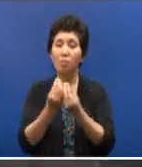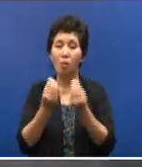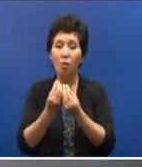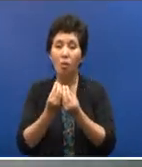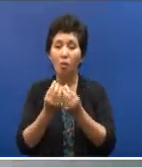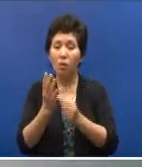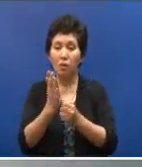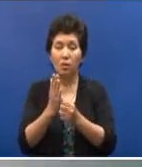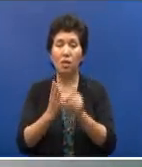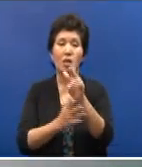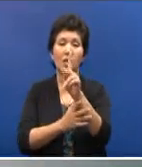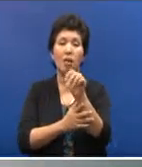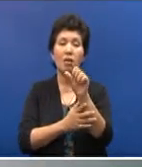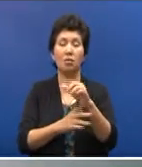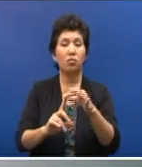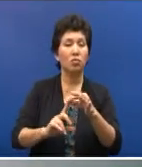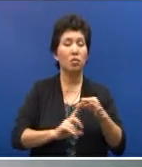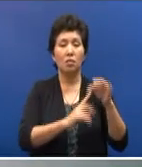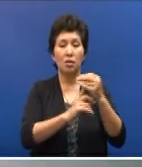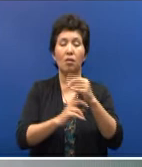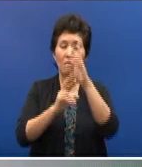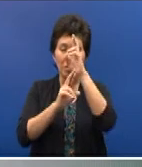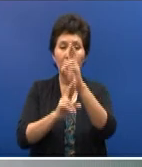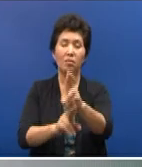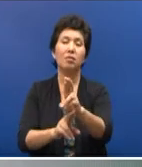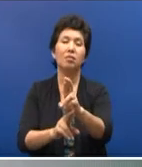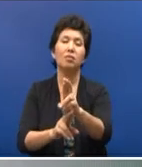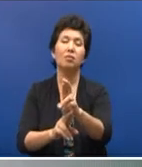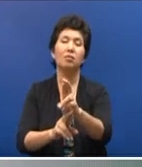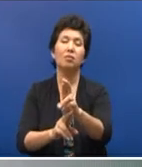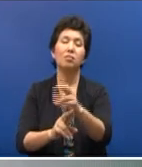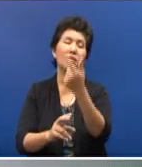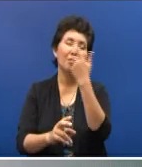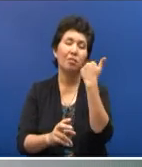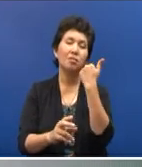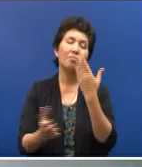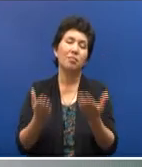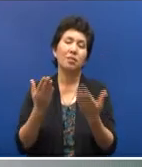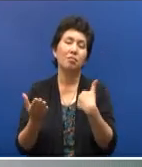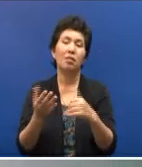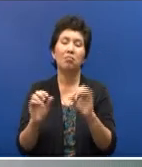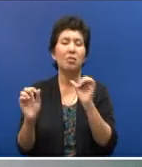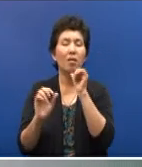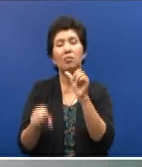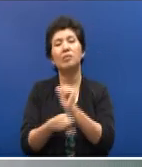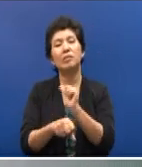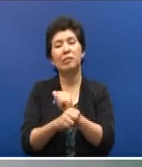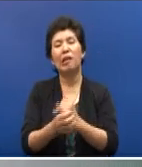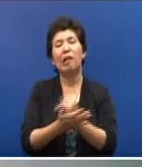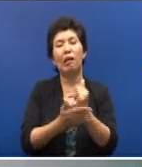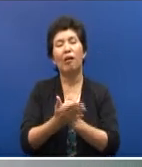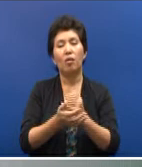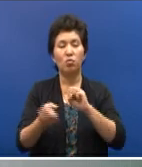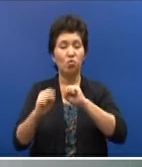effectively excluded, okay, from respectable society. Okay, so due to maybe unemployment or